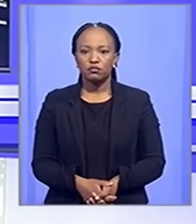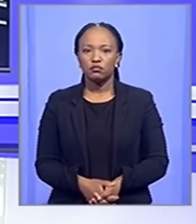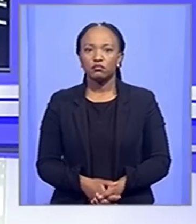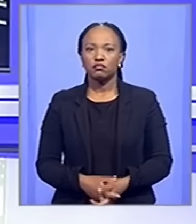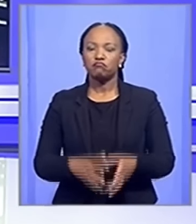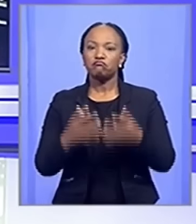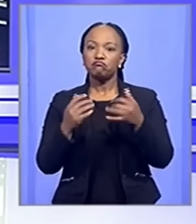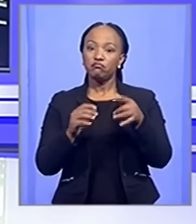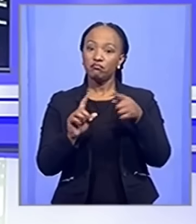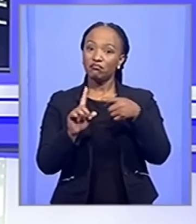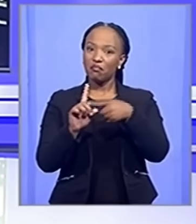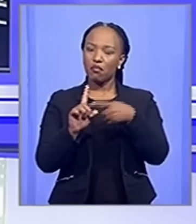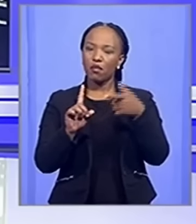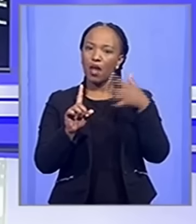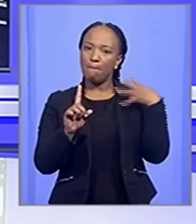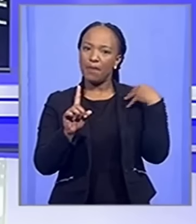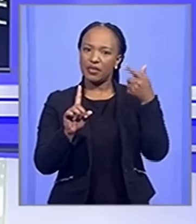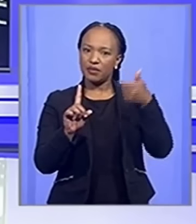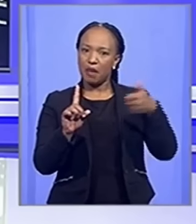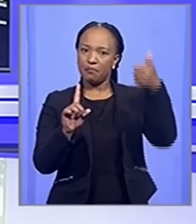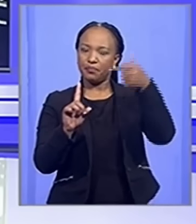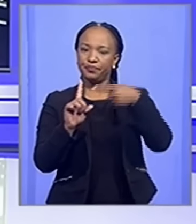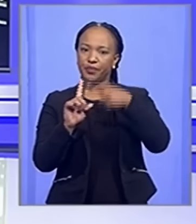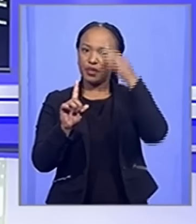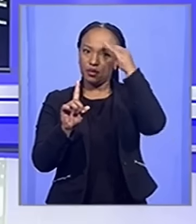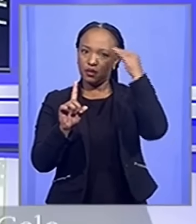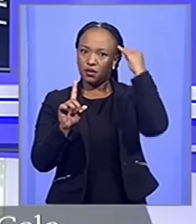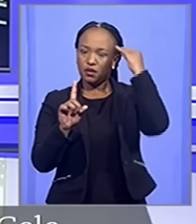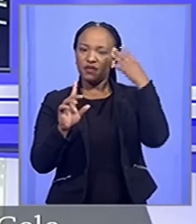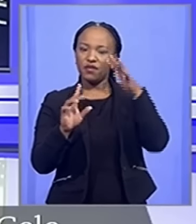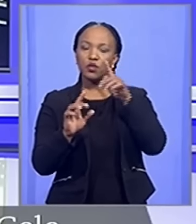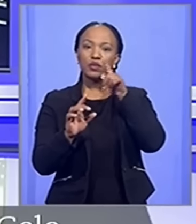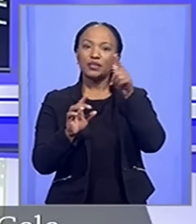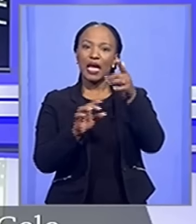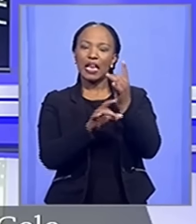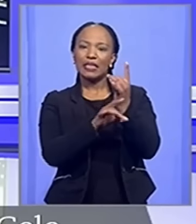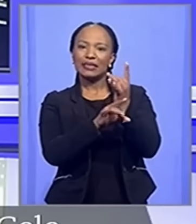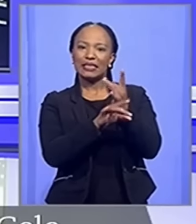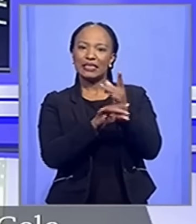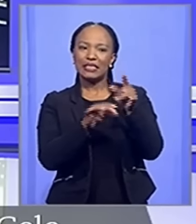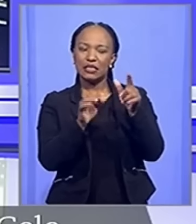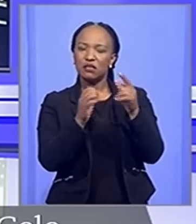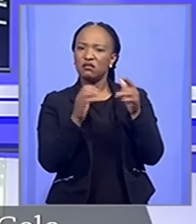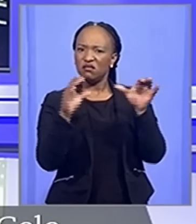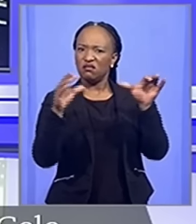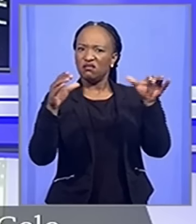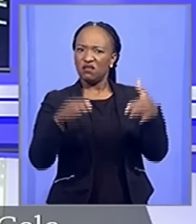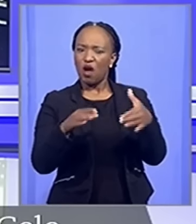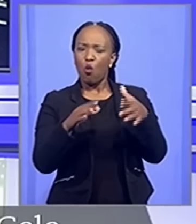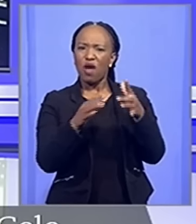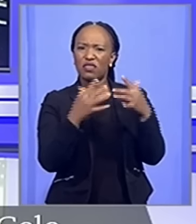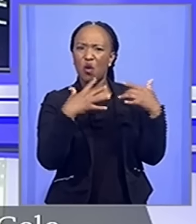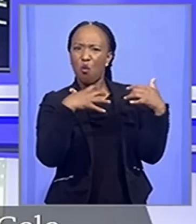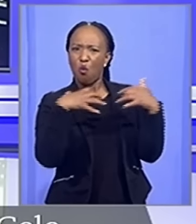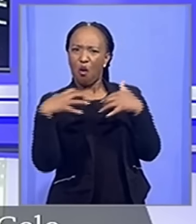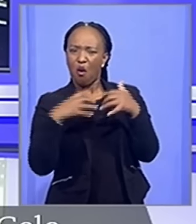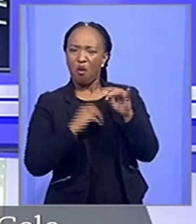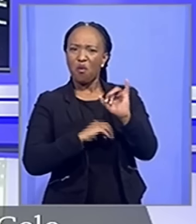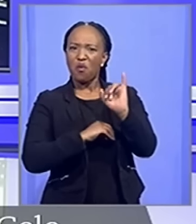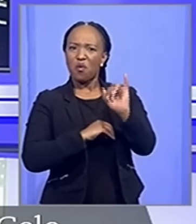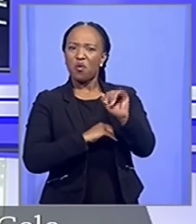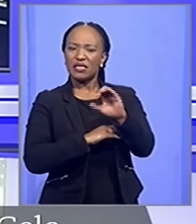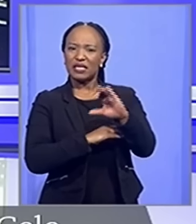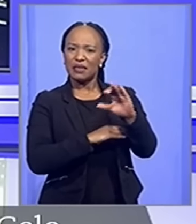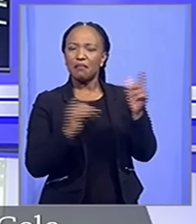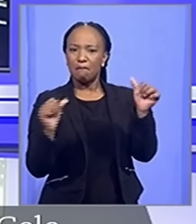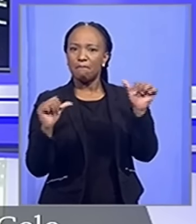Tona ya mapodisi ba kicelo boleletse borra di taxi ba ba betsanang ka noga e tshela kwa Eastern Cape go khutlisa tiriso dikgoka me seng